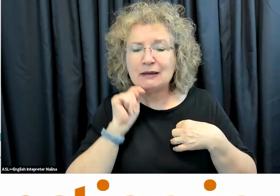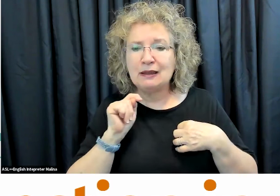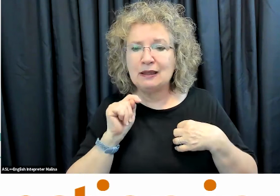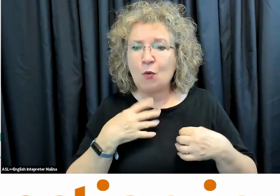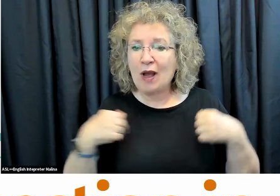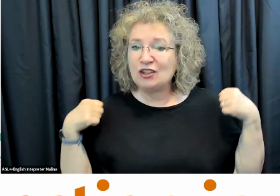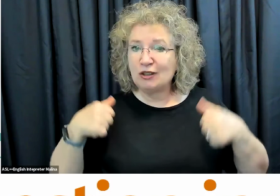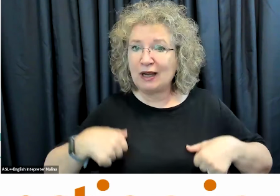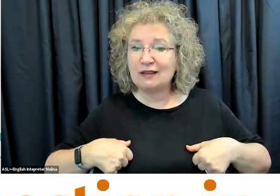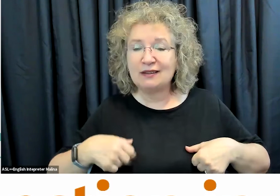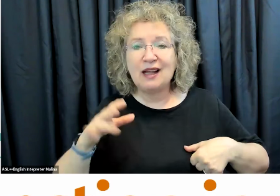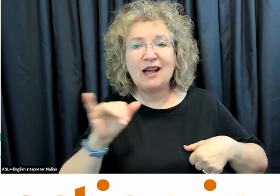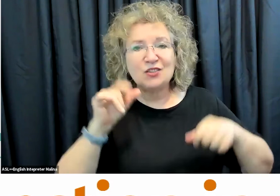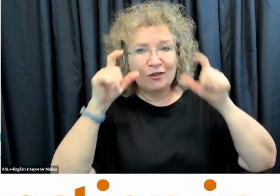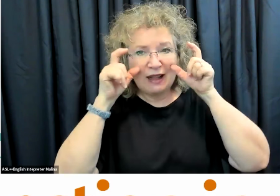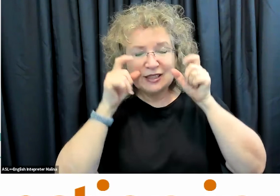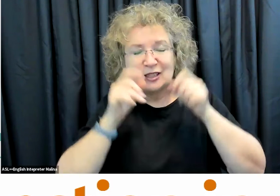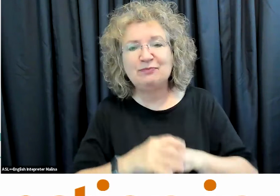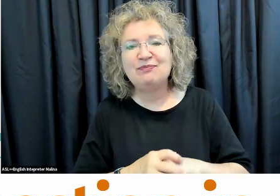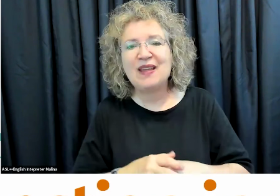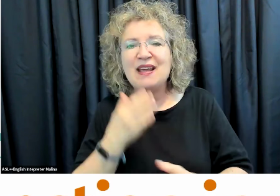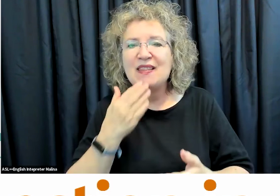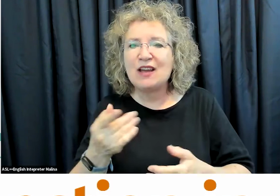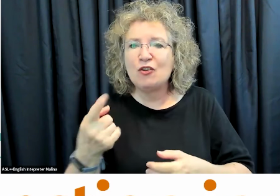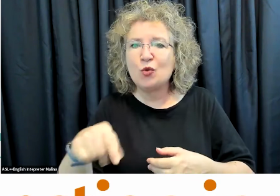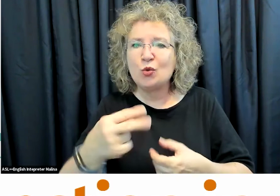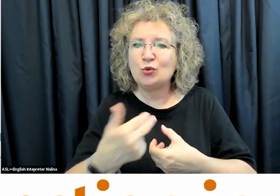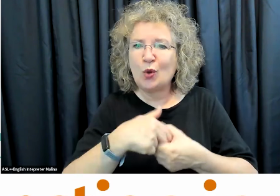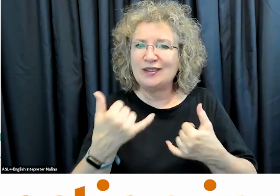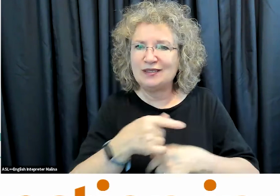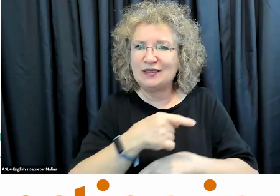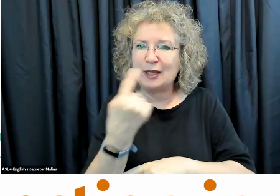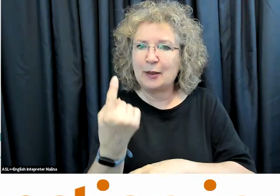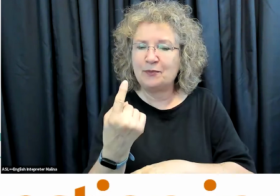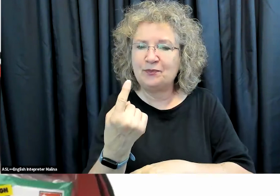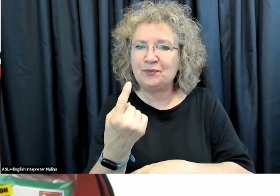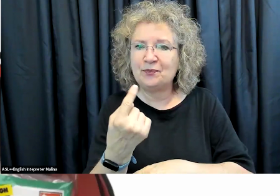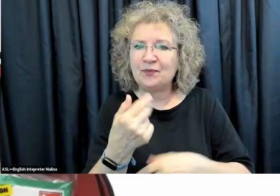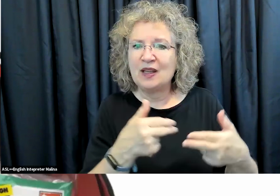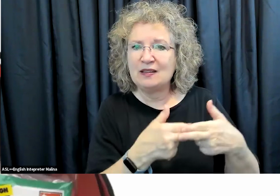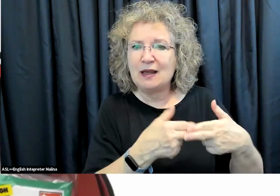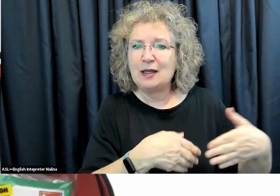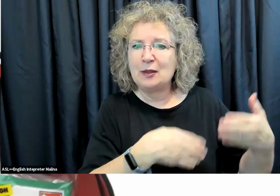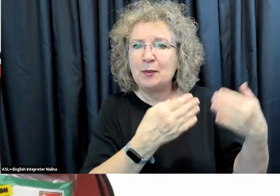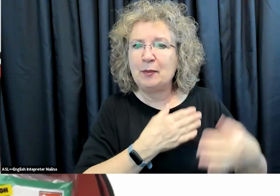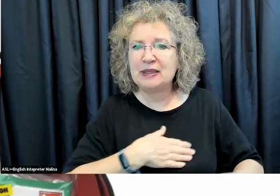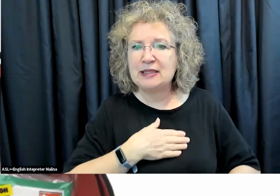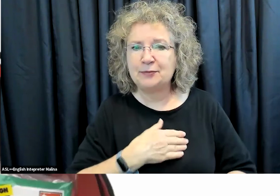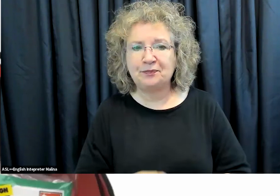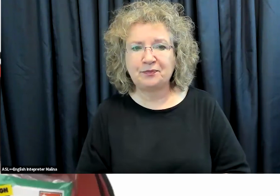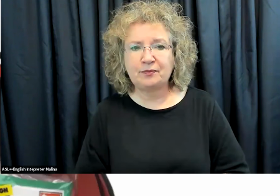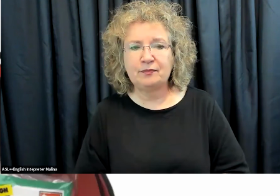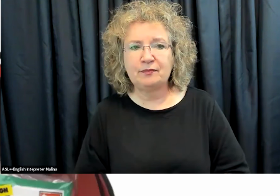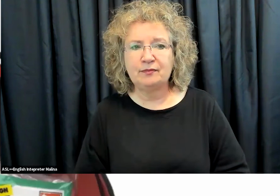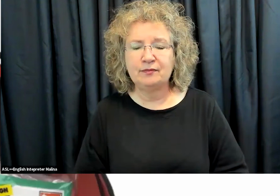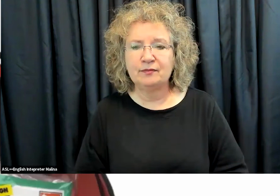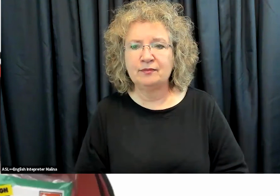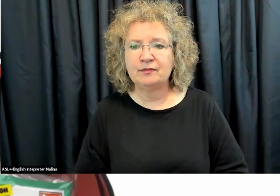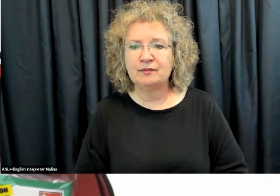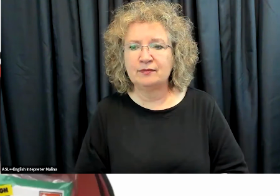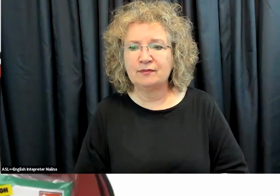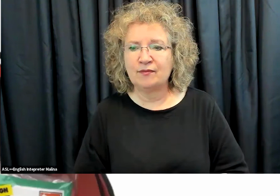have glasses. Thank you for joining us today. On to the next slide, please. So